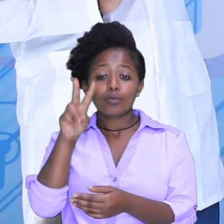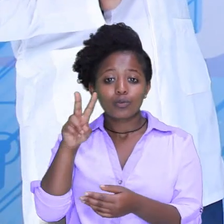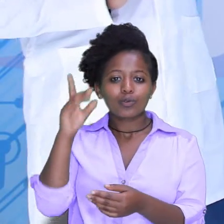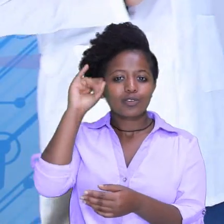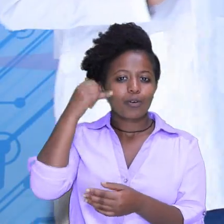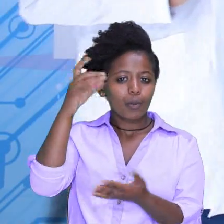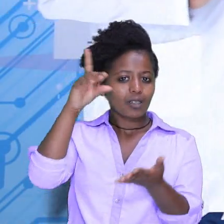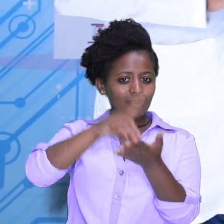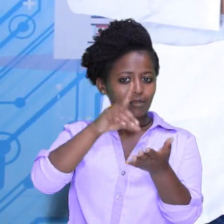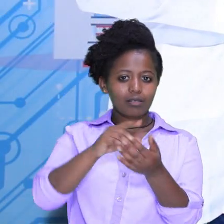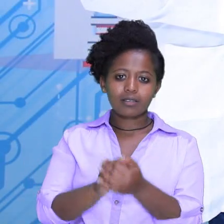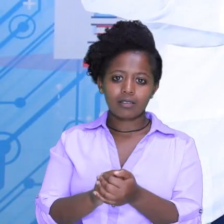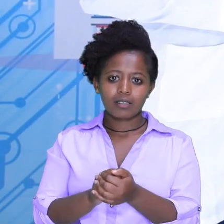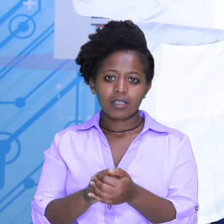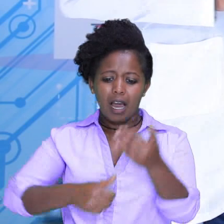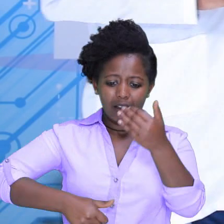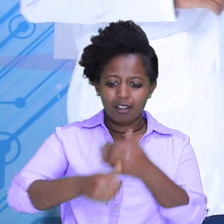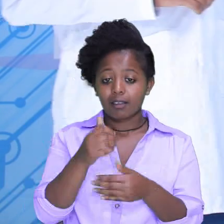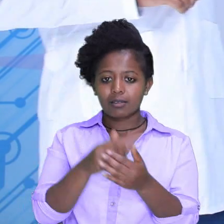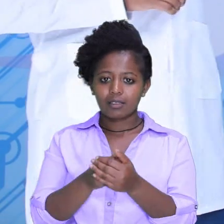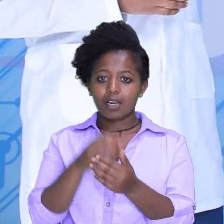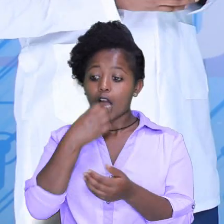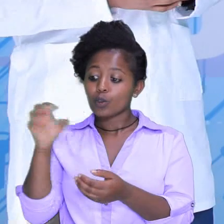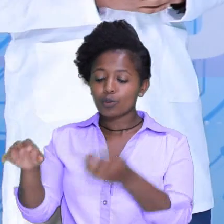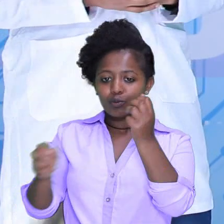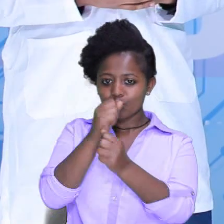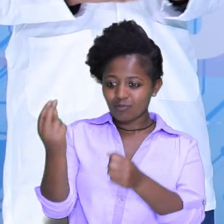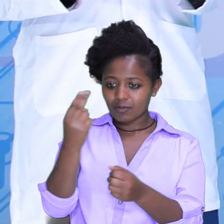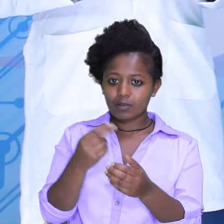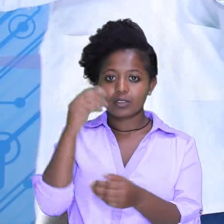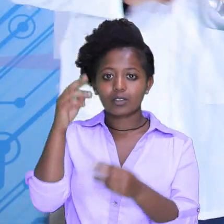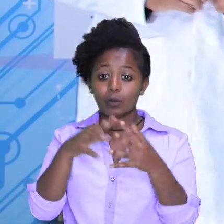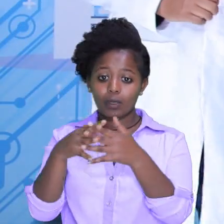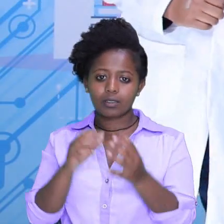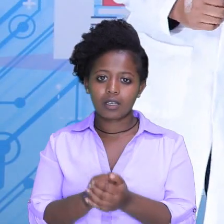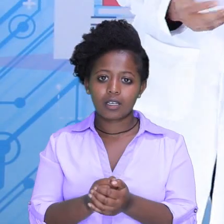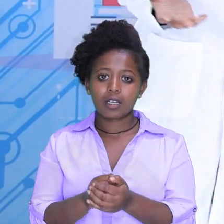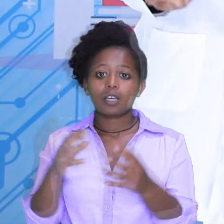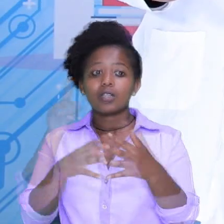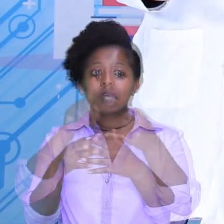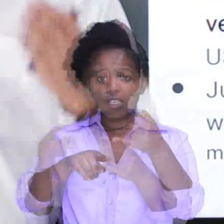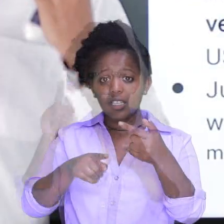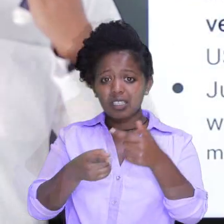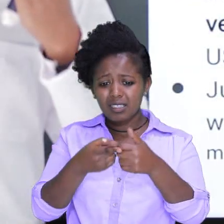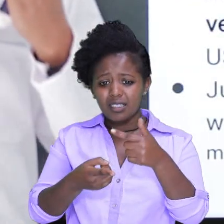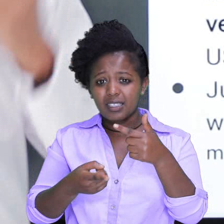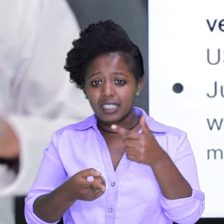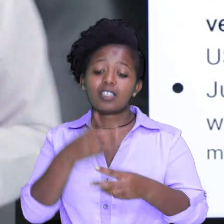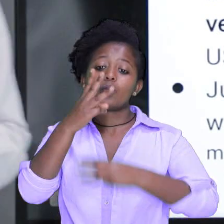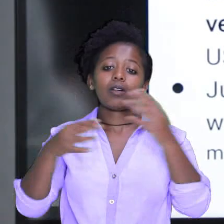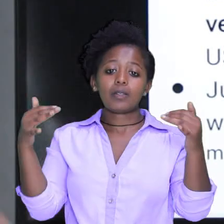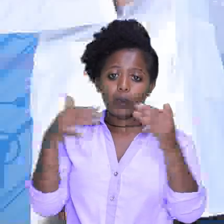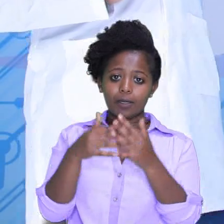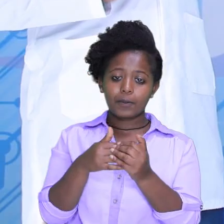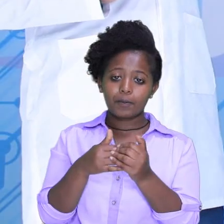was attacked by atomic bomb. The other development of USA after the end of Second World